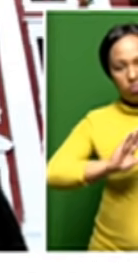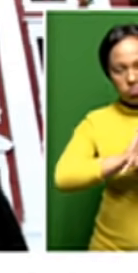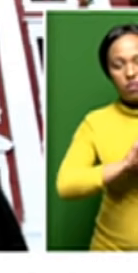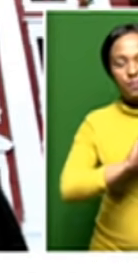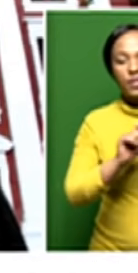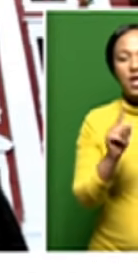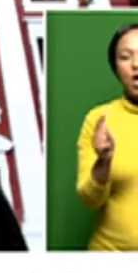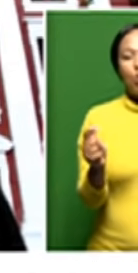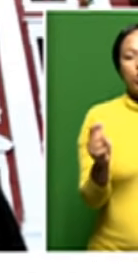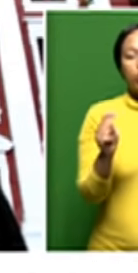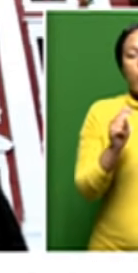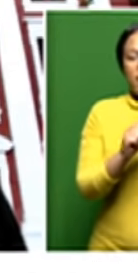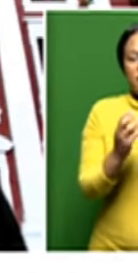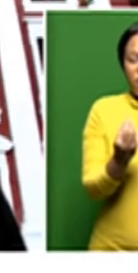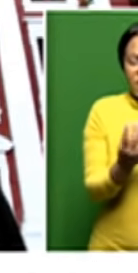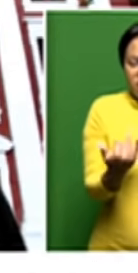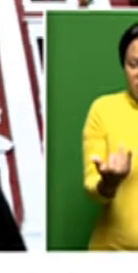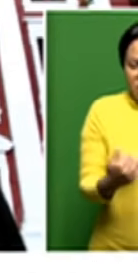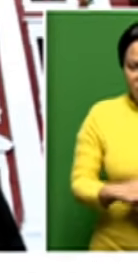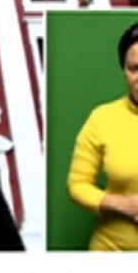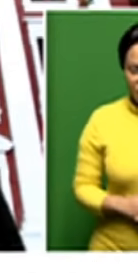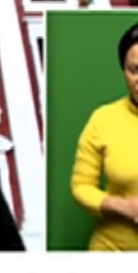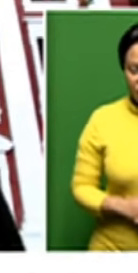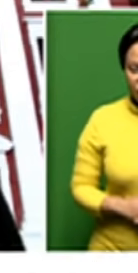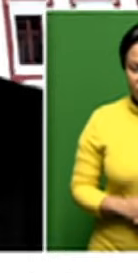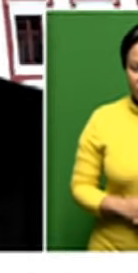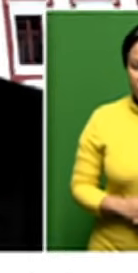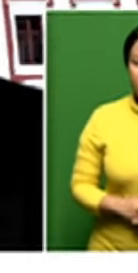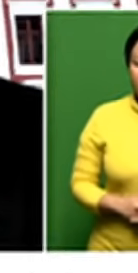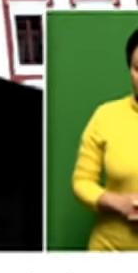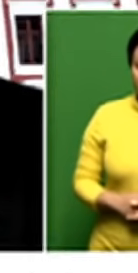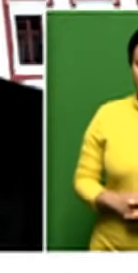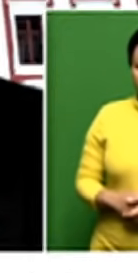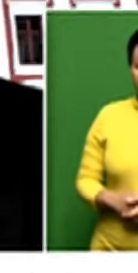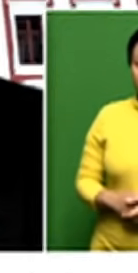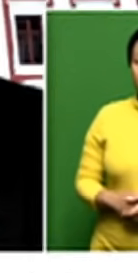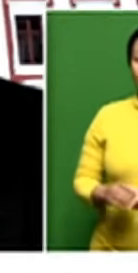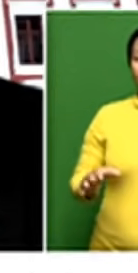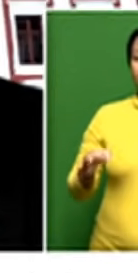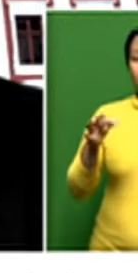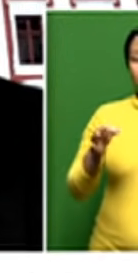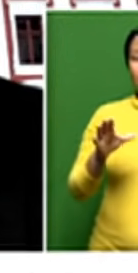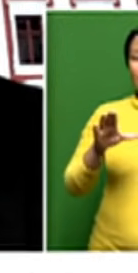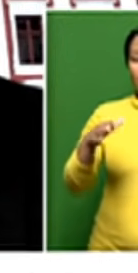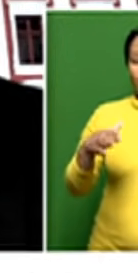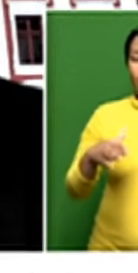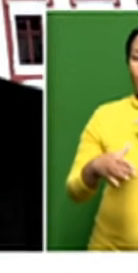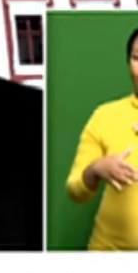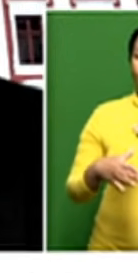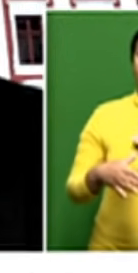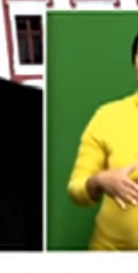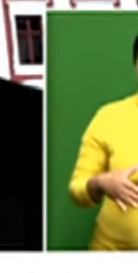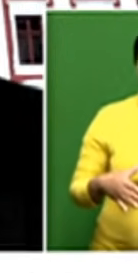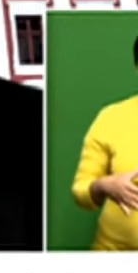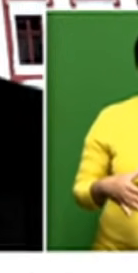is the change of emphasis that is there. And I think you hit the nail on the head. It's the political will. And unfortunately, it